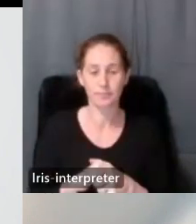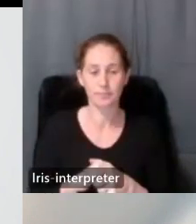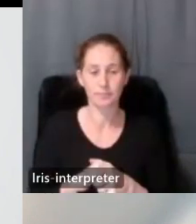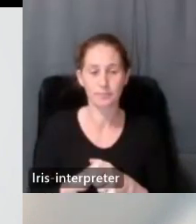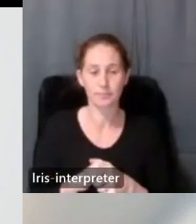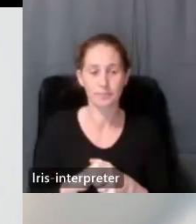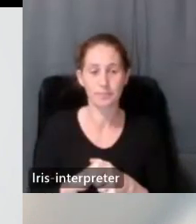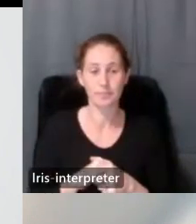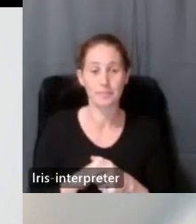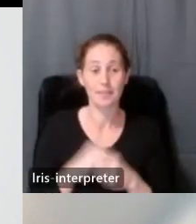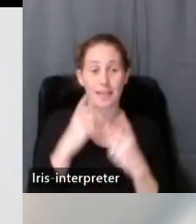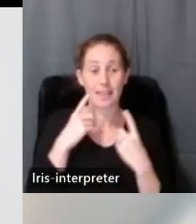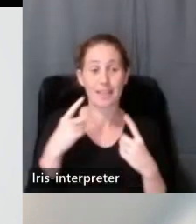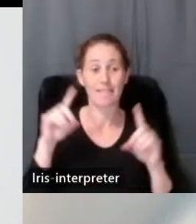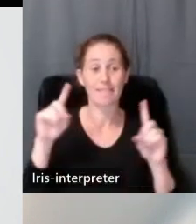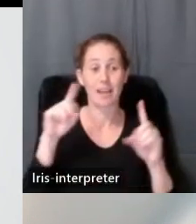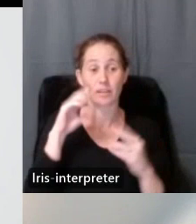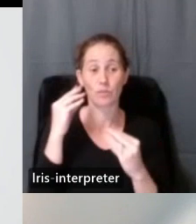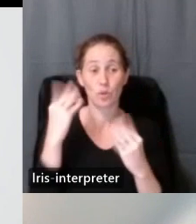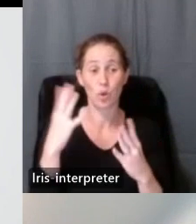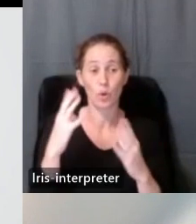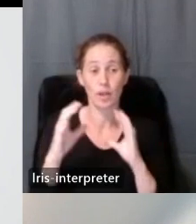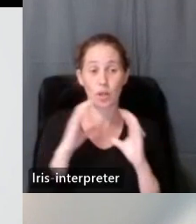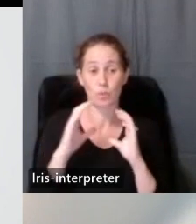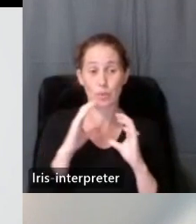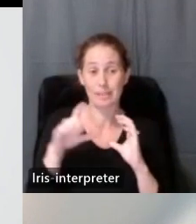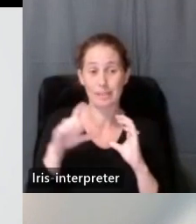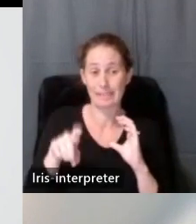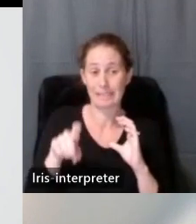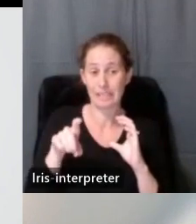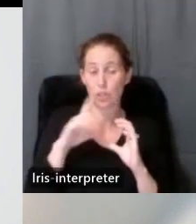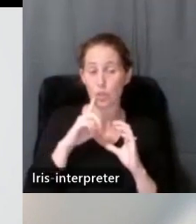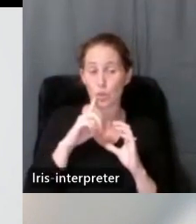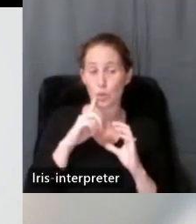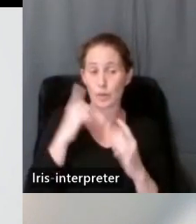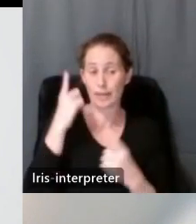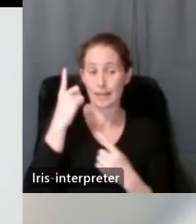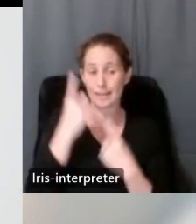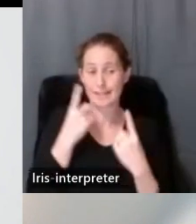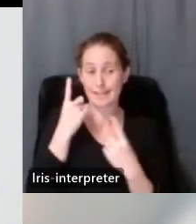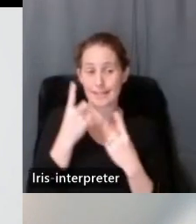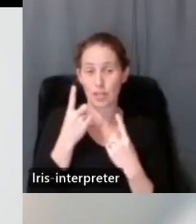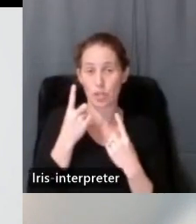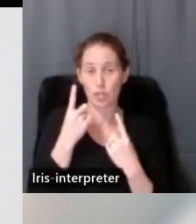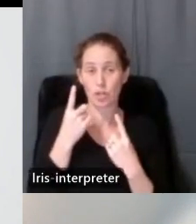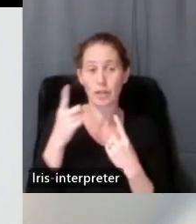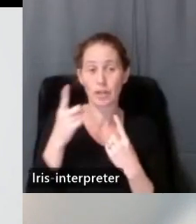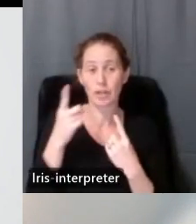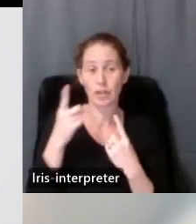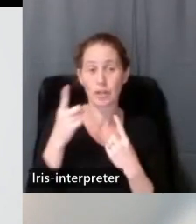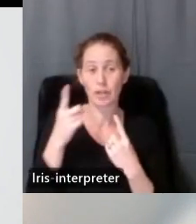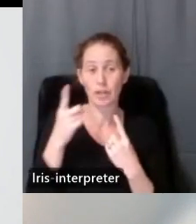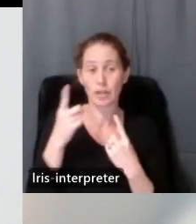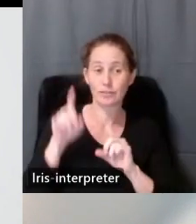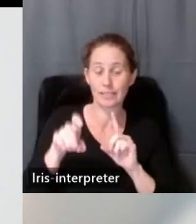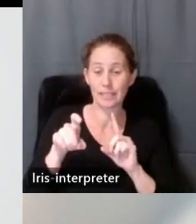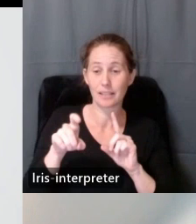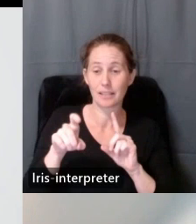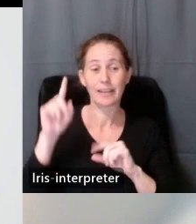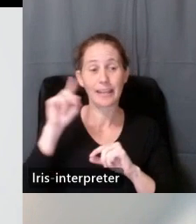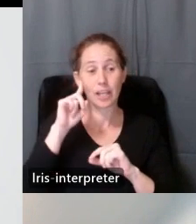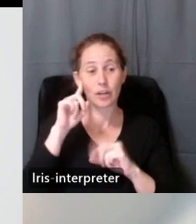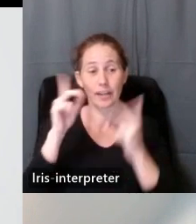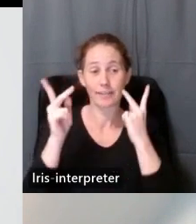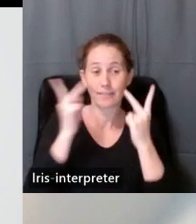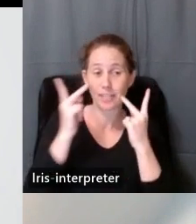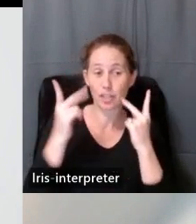The effective notifications and communications need to take into consideration the different needs of hearing, vision, and